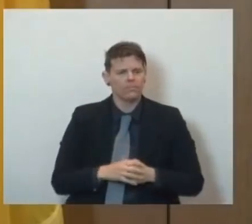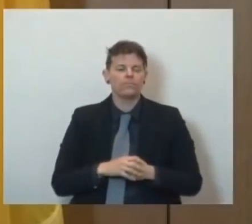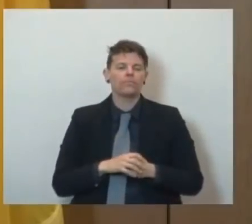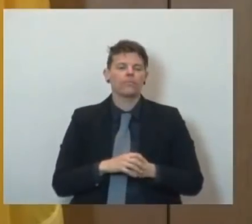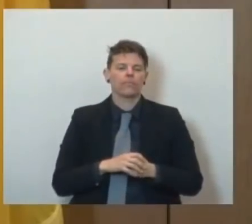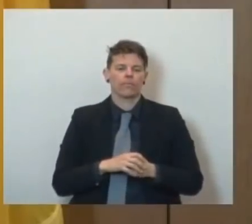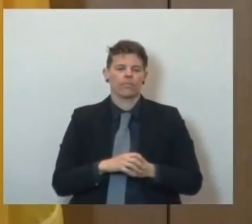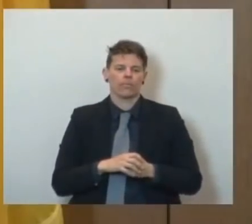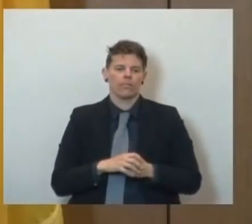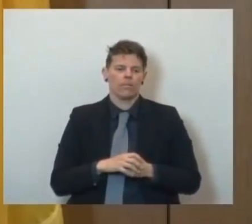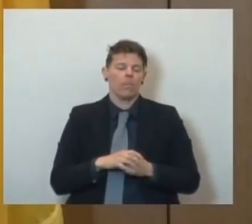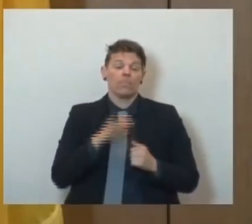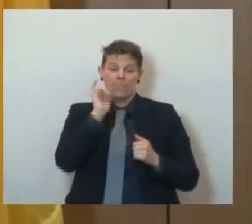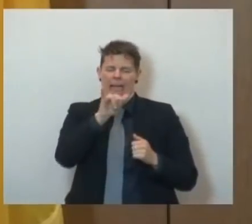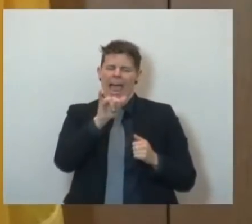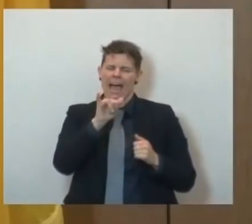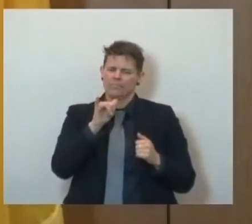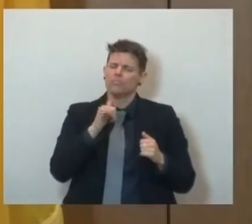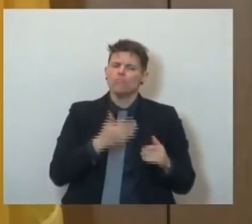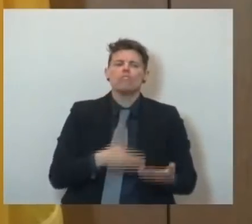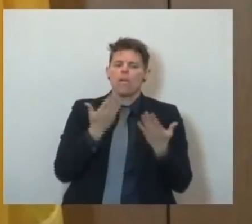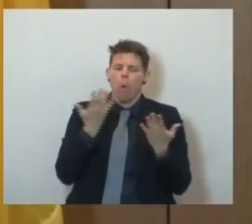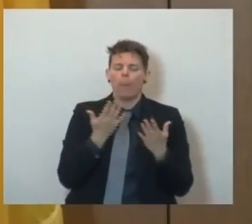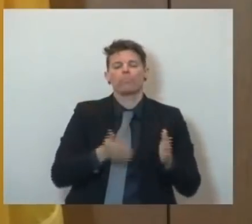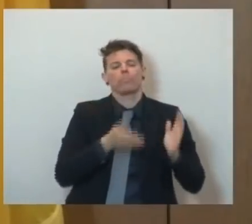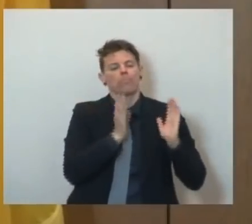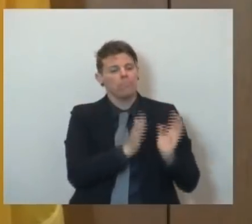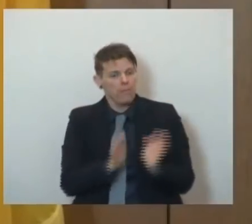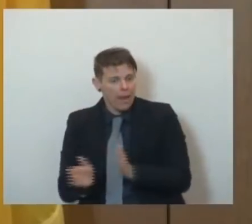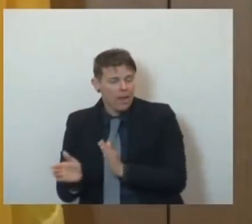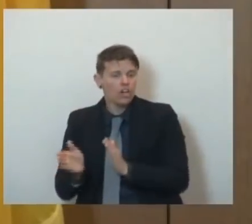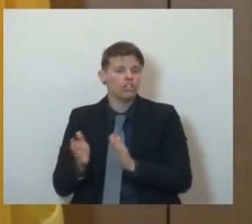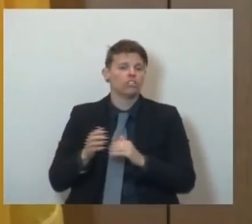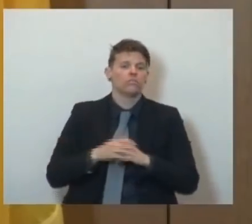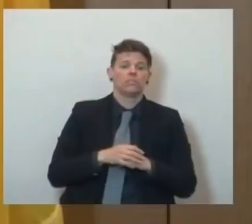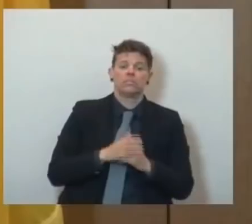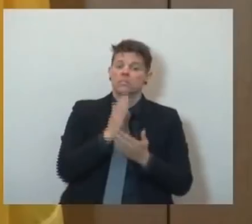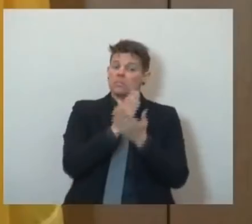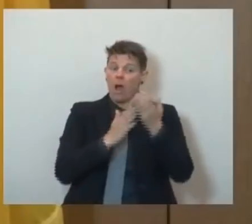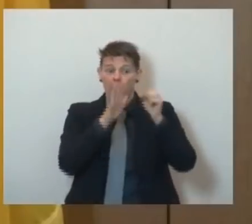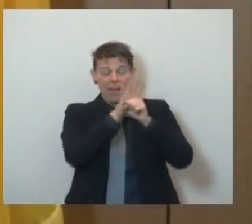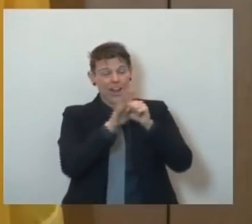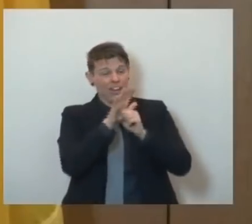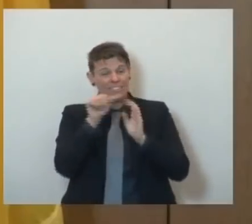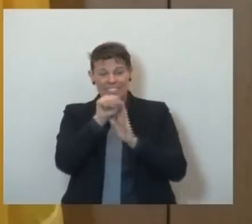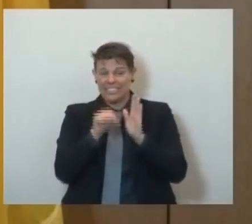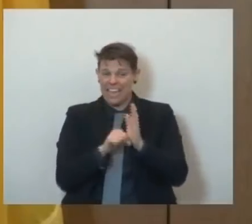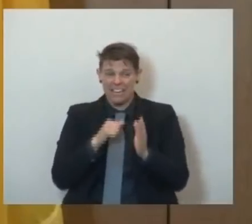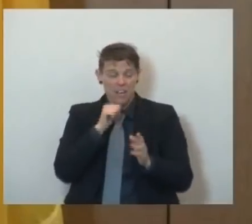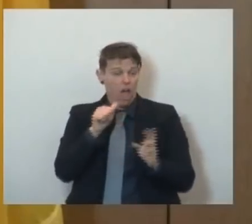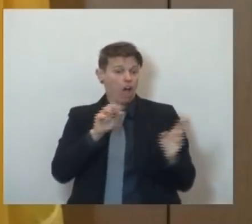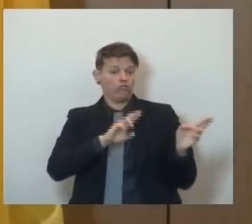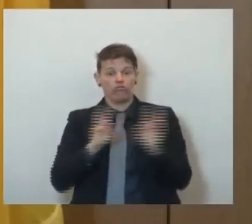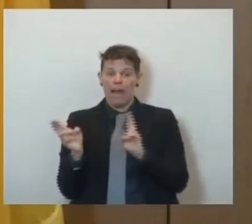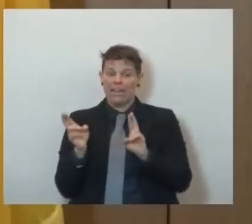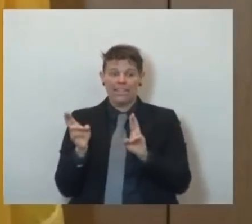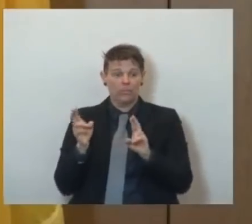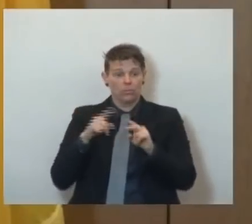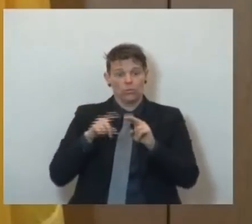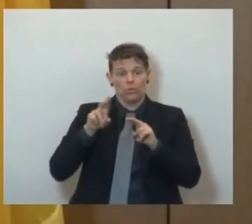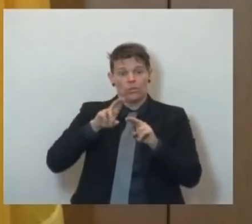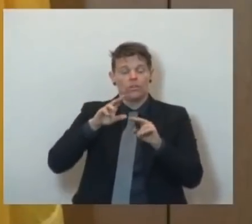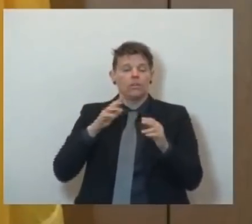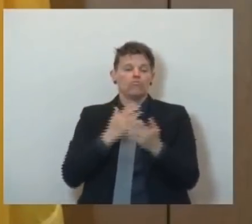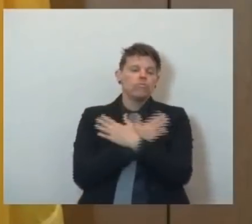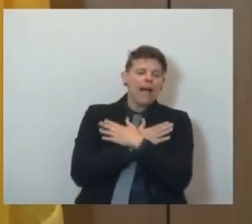preparedness, preparation phase. You know, we've got areas of the state that just aren't ready to be relaxing and need more support by